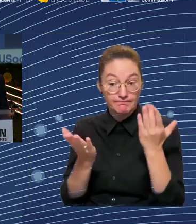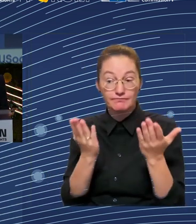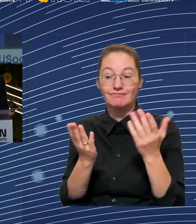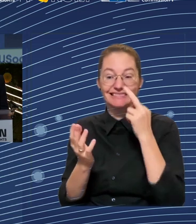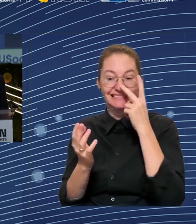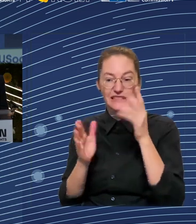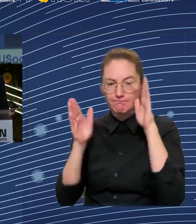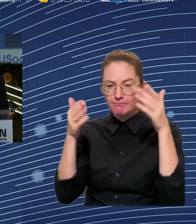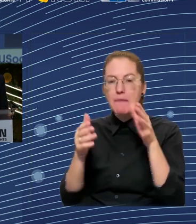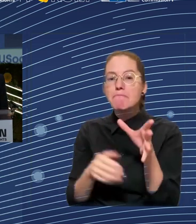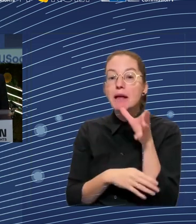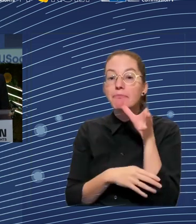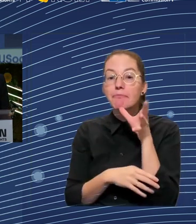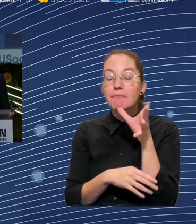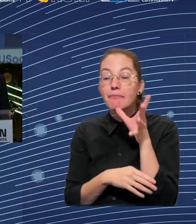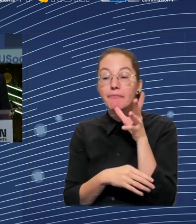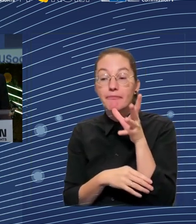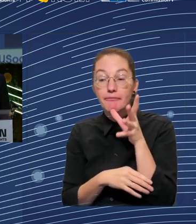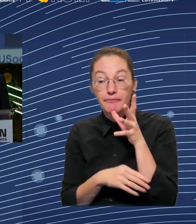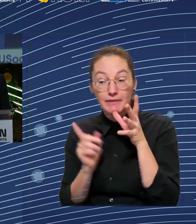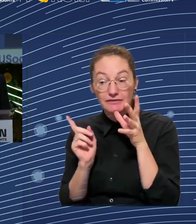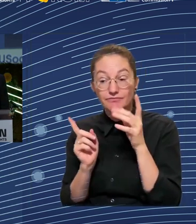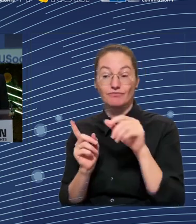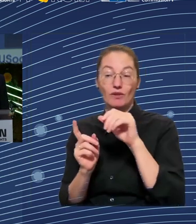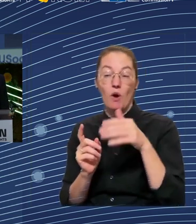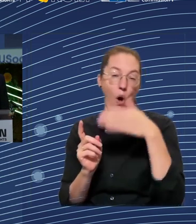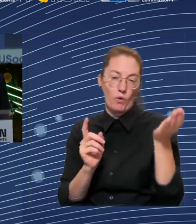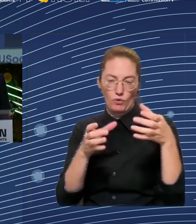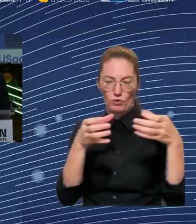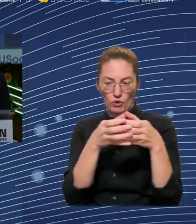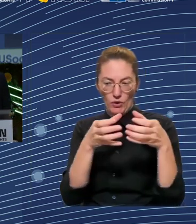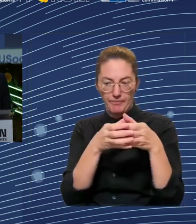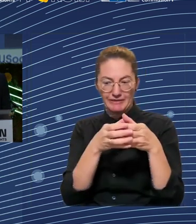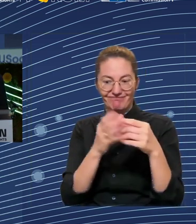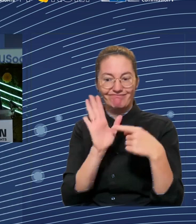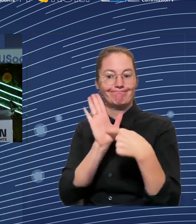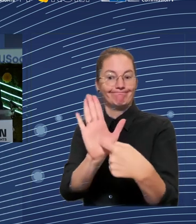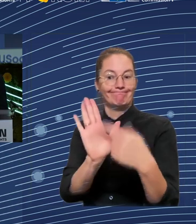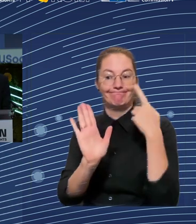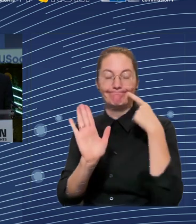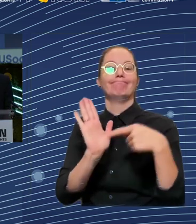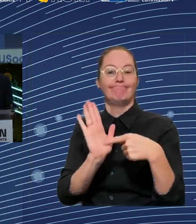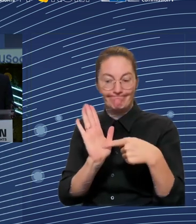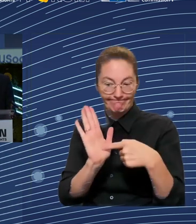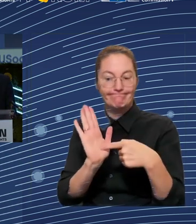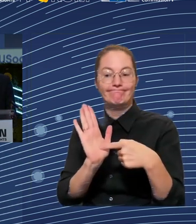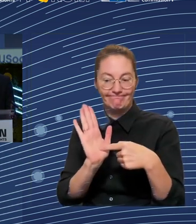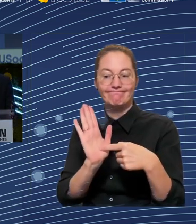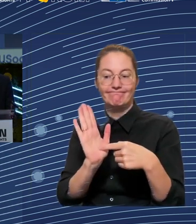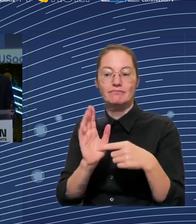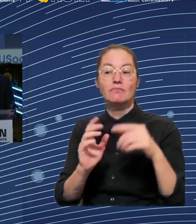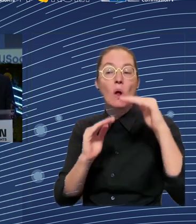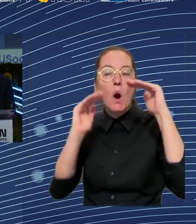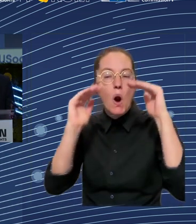early retirement schemes. I would like to focus a little bit on the situation of women in the labor market because it's the broadest of these groups. It